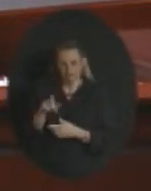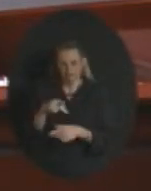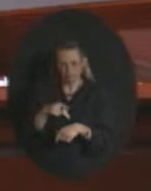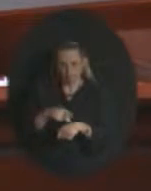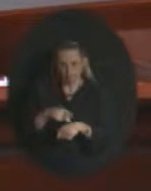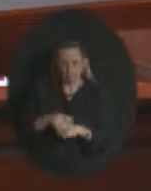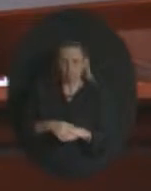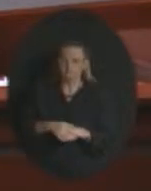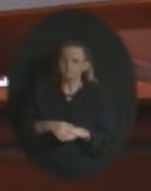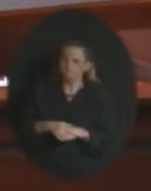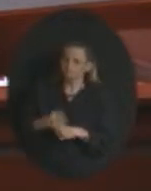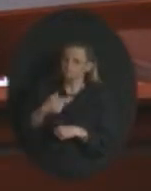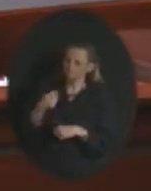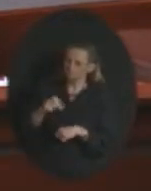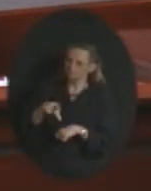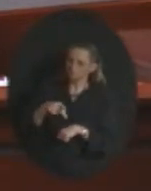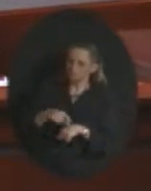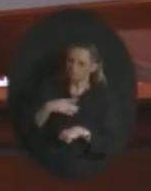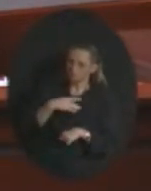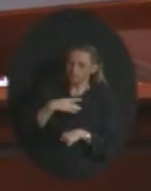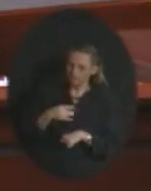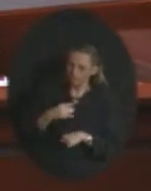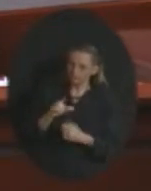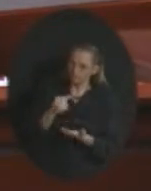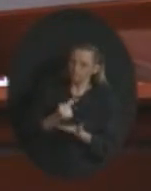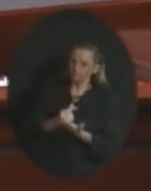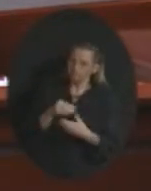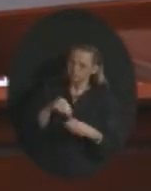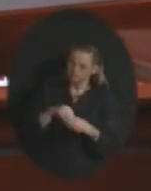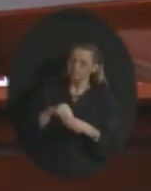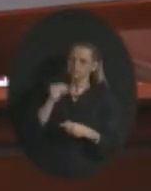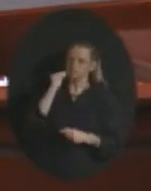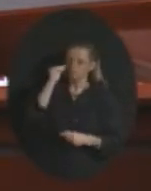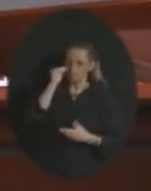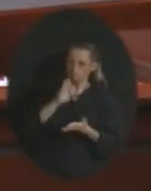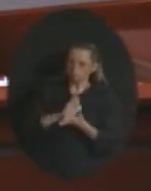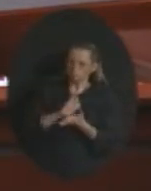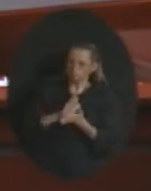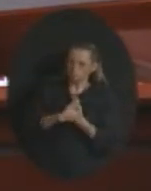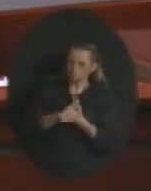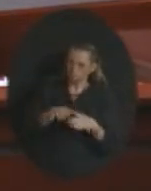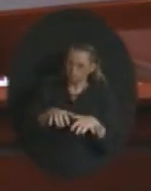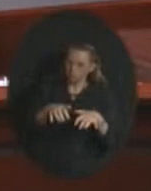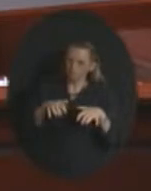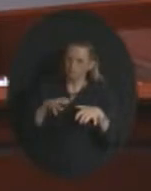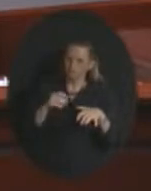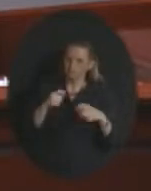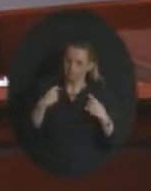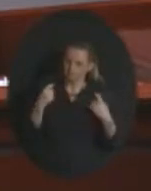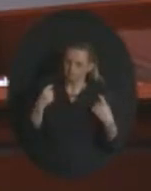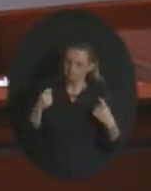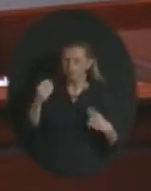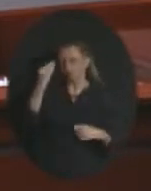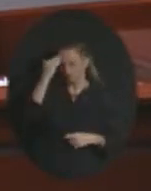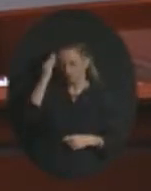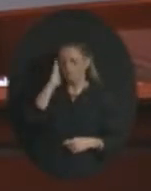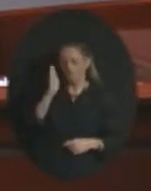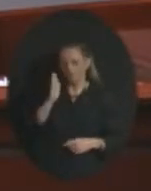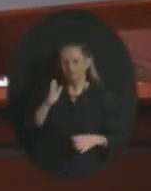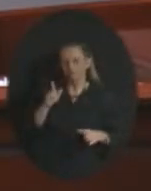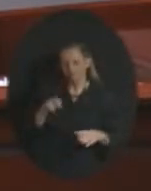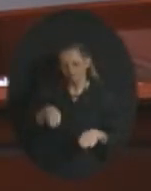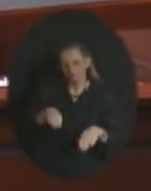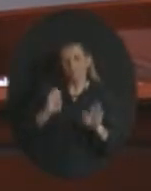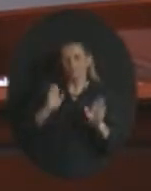their home gyms and auditoriums. They know that we will be giving some things up if we were to move to a large